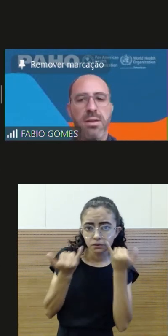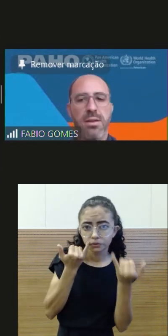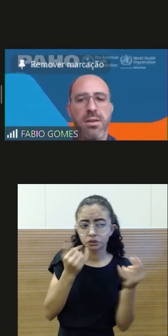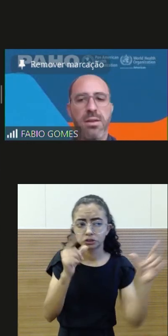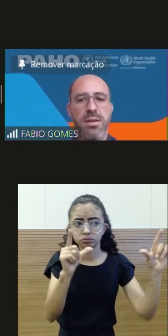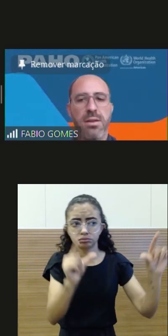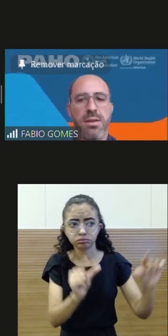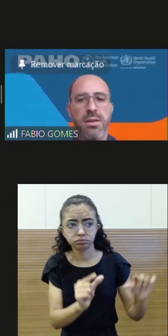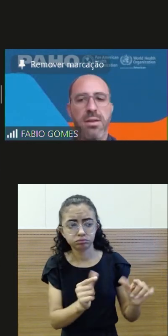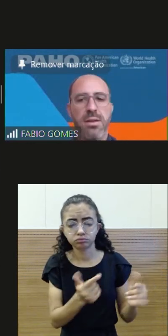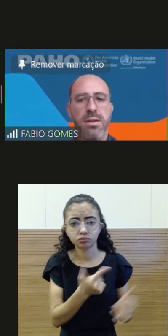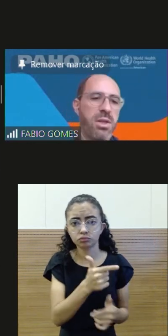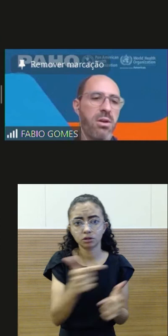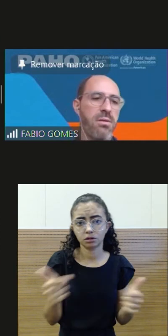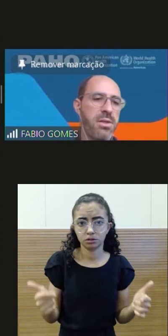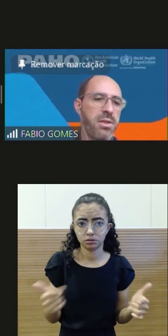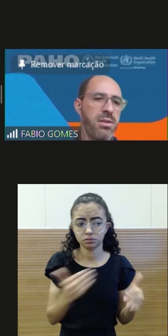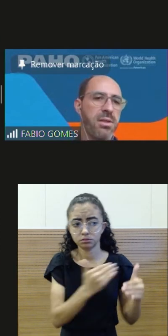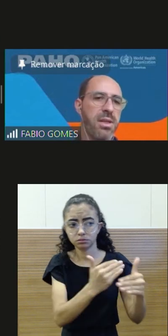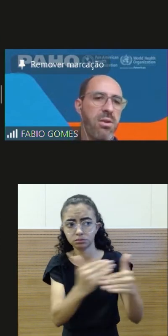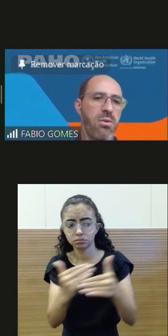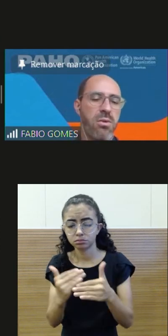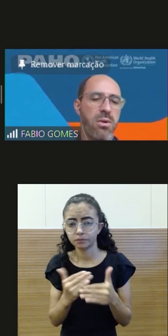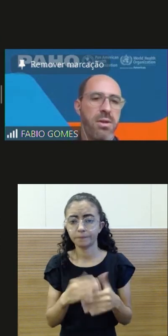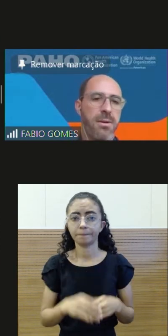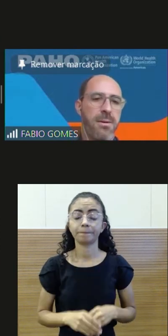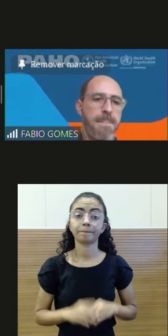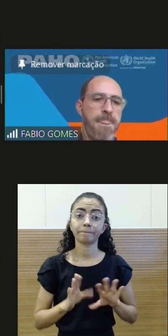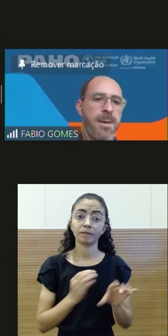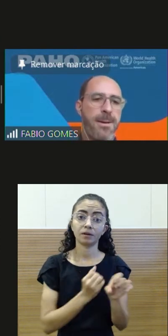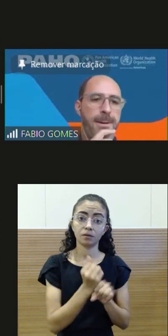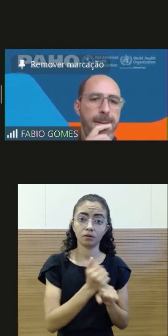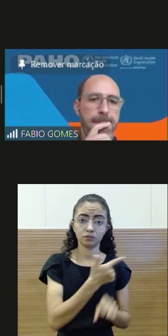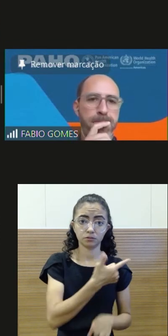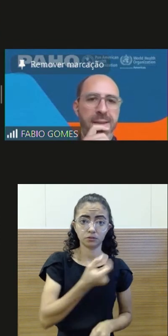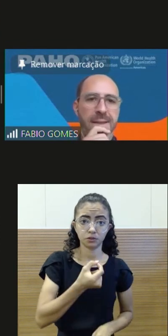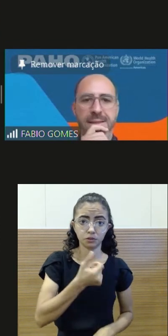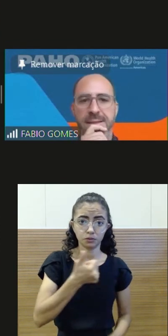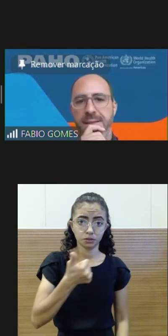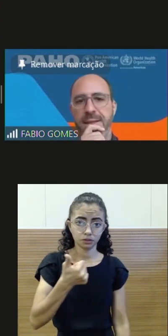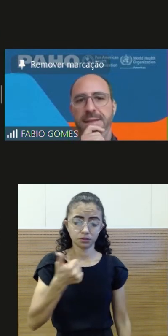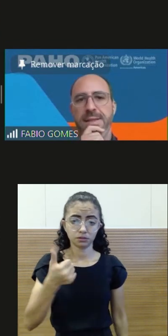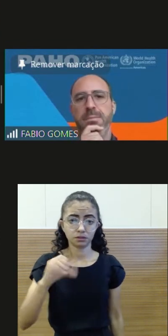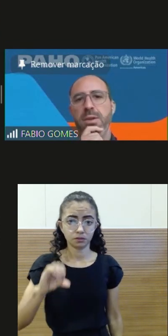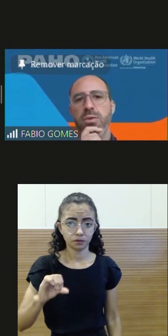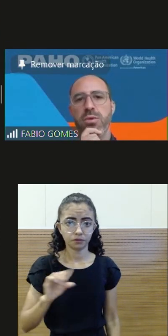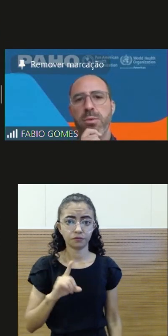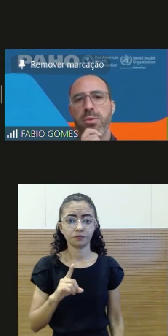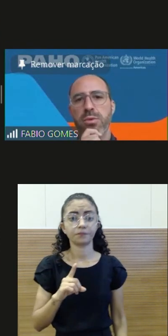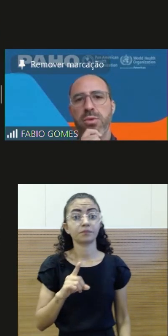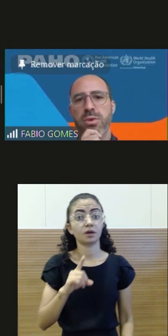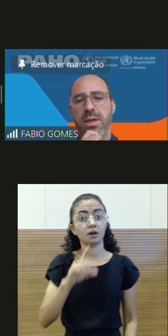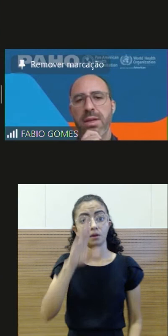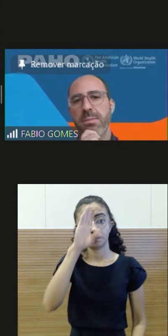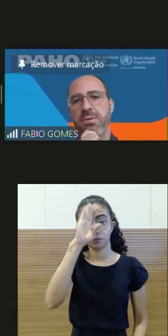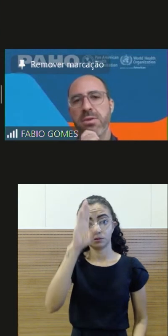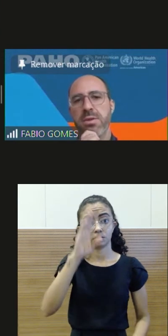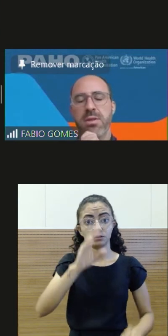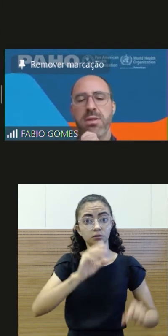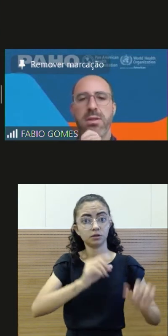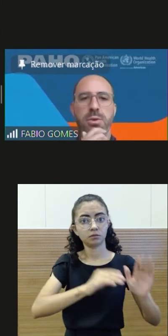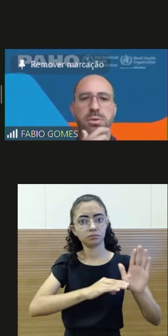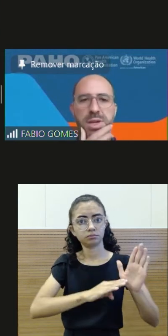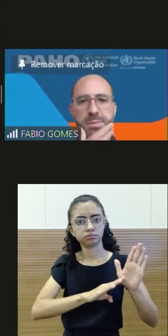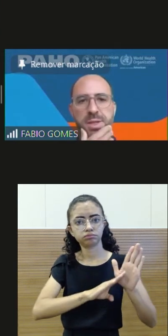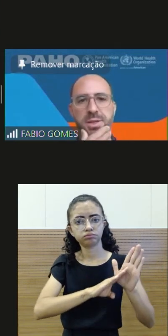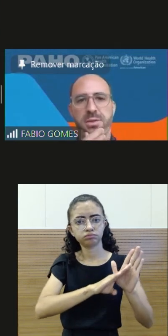will stabilize. And in the 2019 publication, we highlighted that this